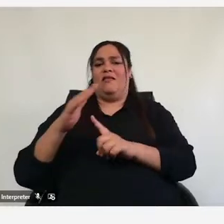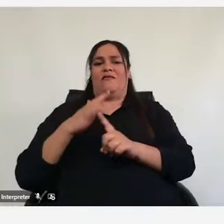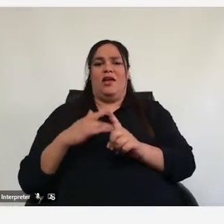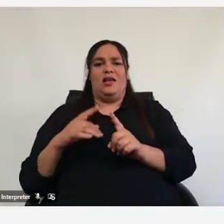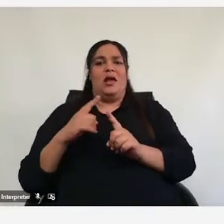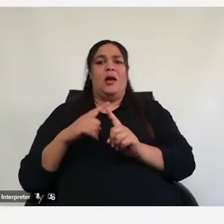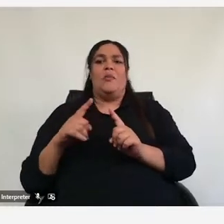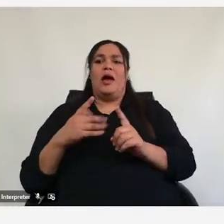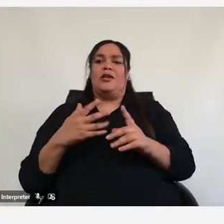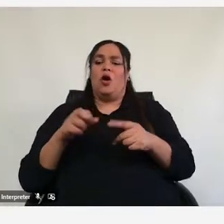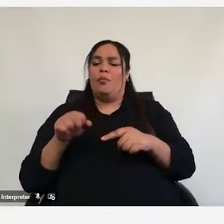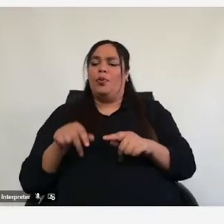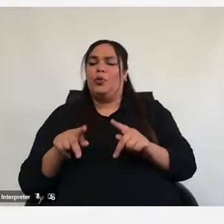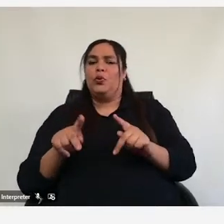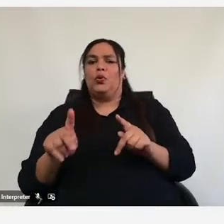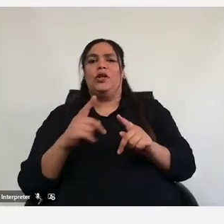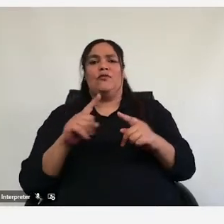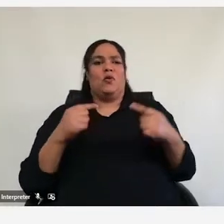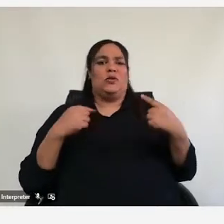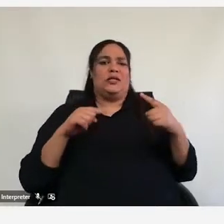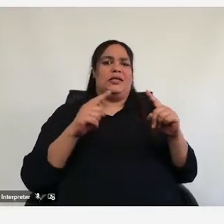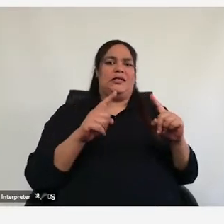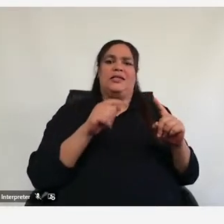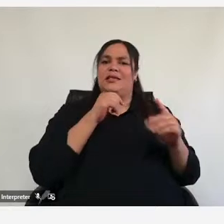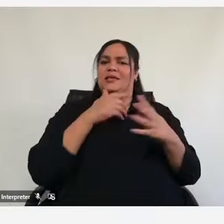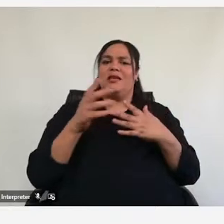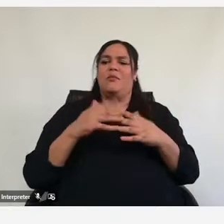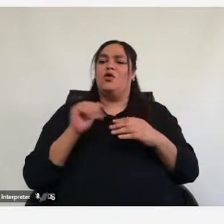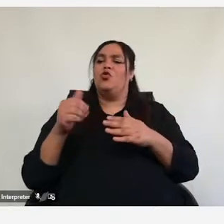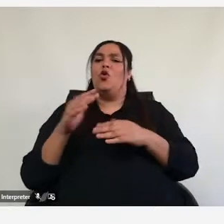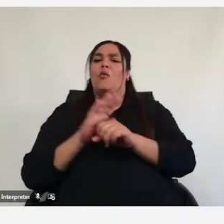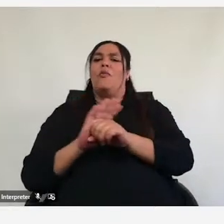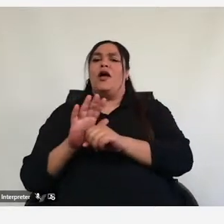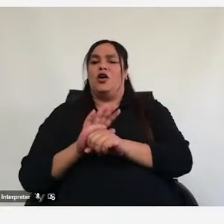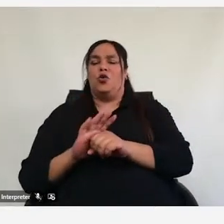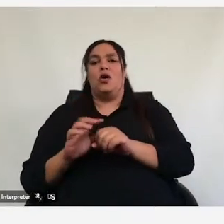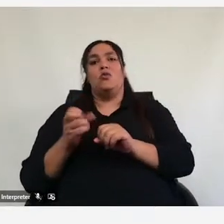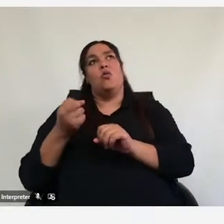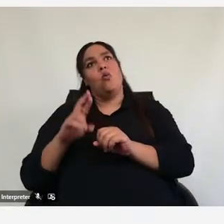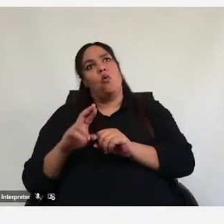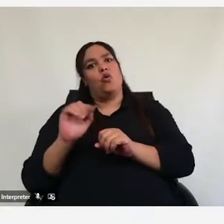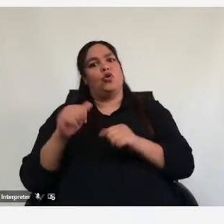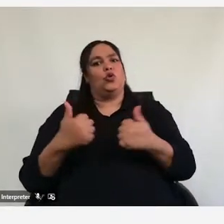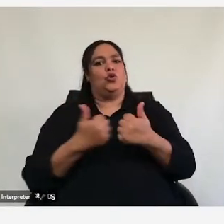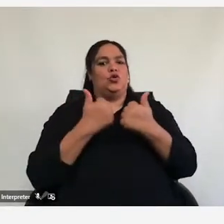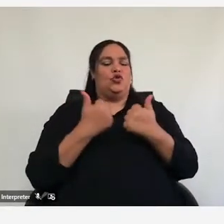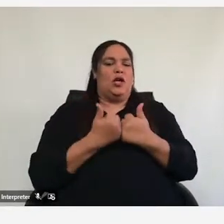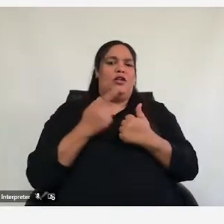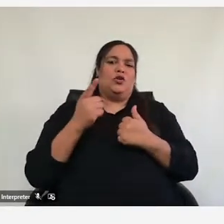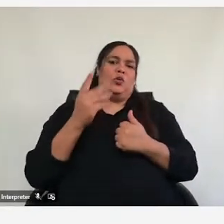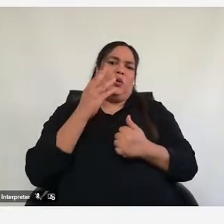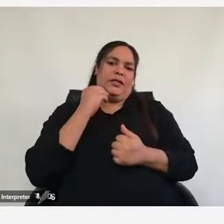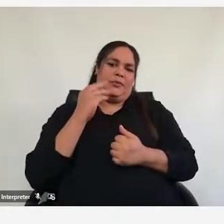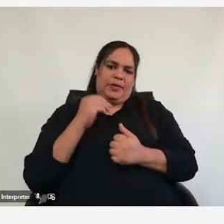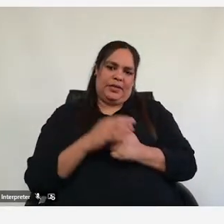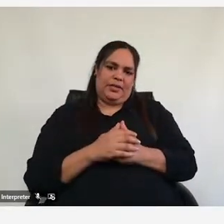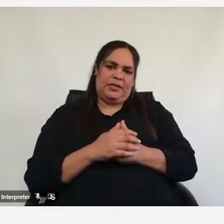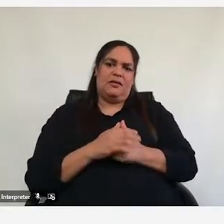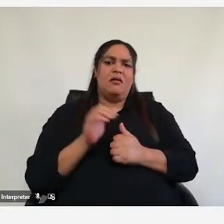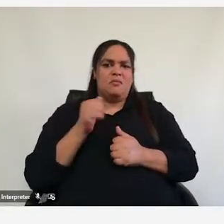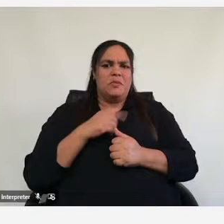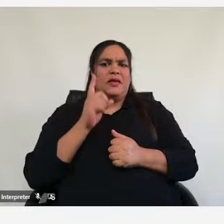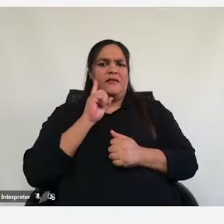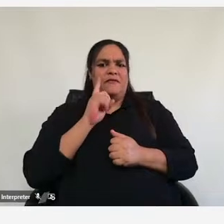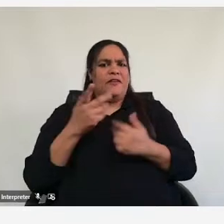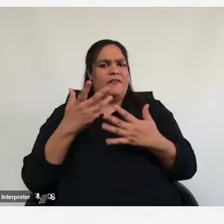an opportunity to succeed no matter what their background or the challenges they may face. I've seen this